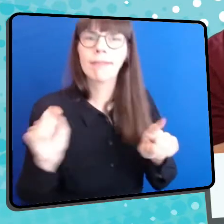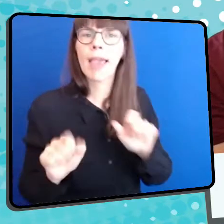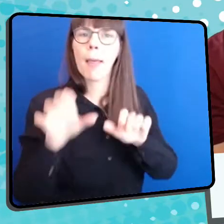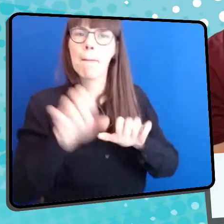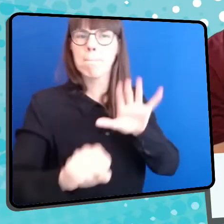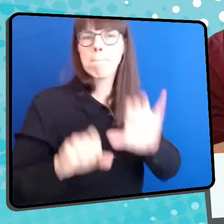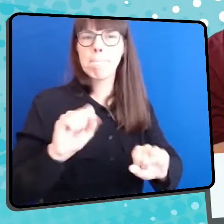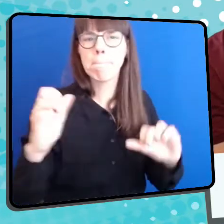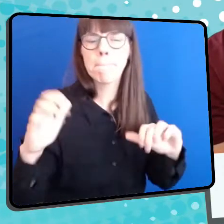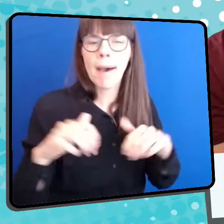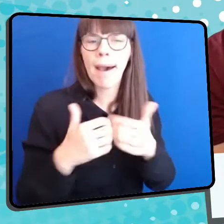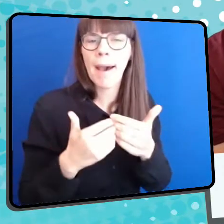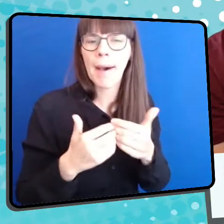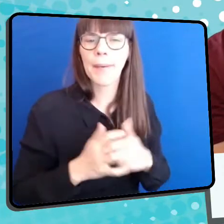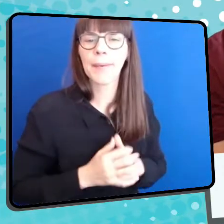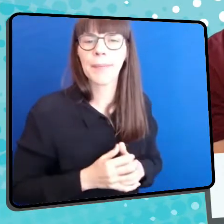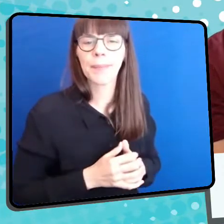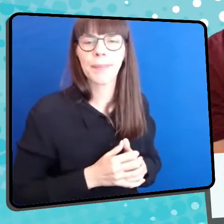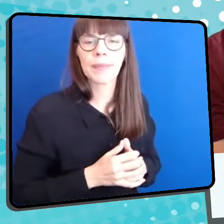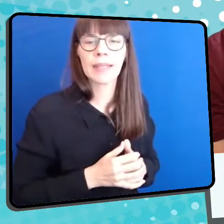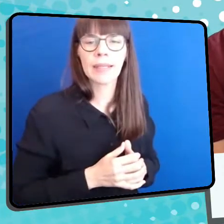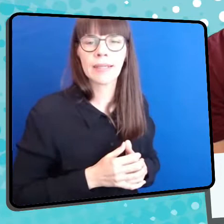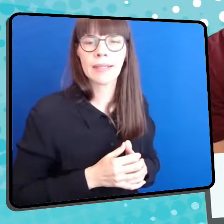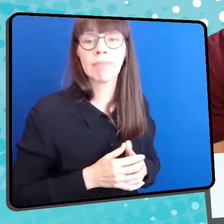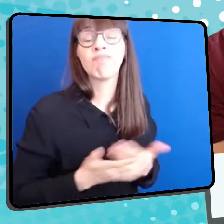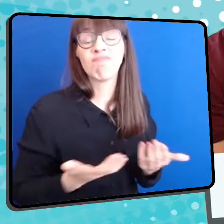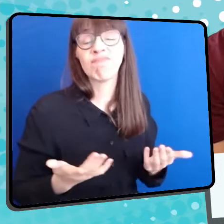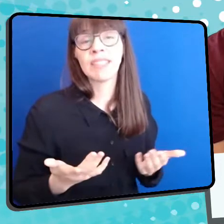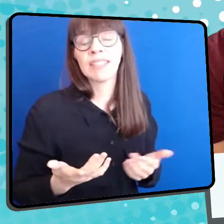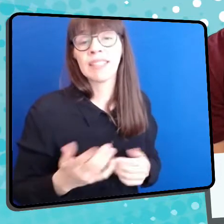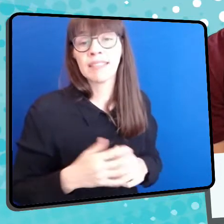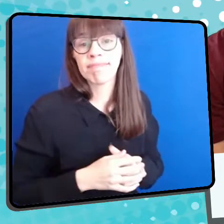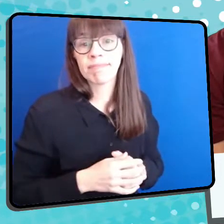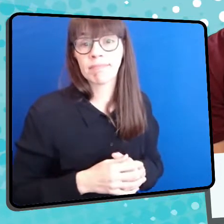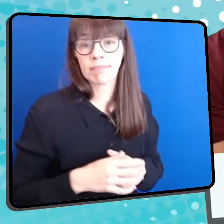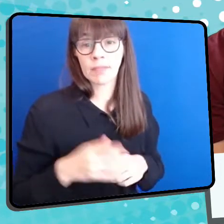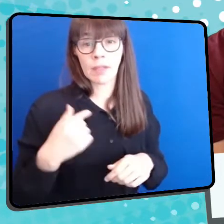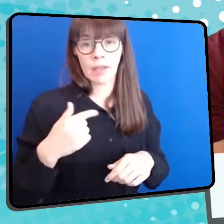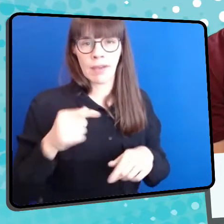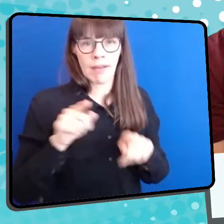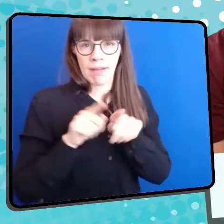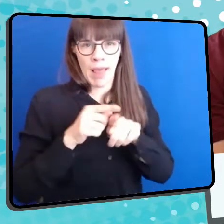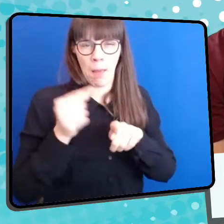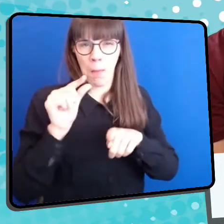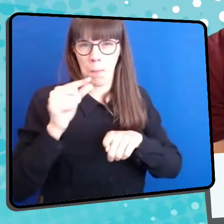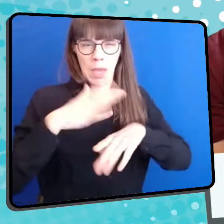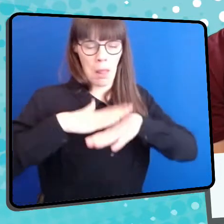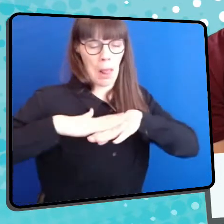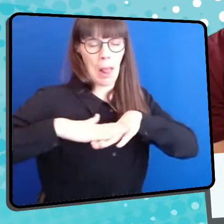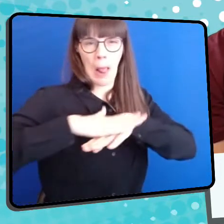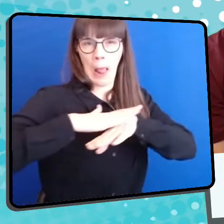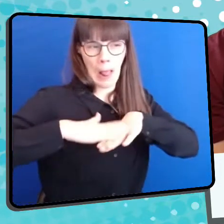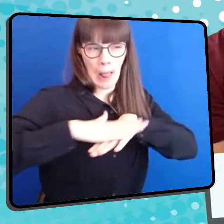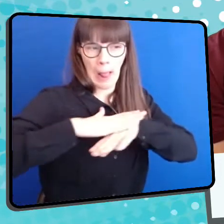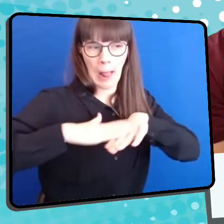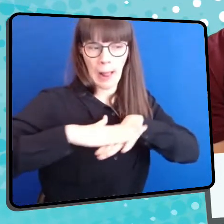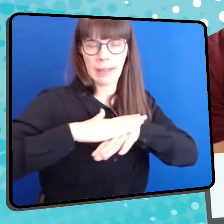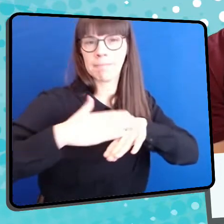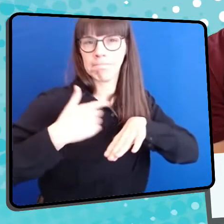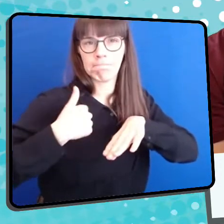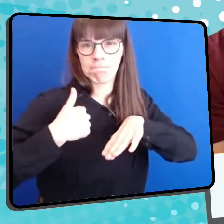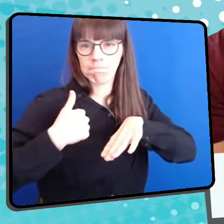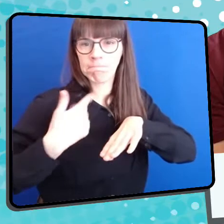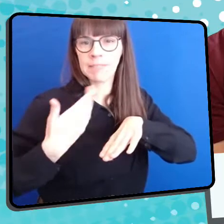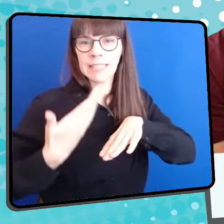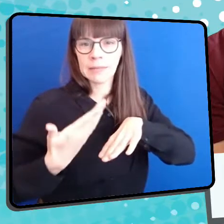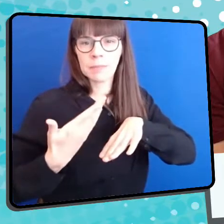Fabulous. It does do a lot of different things. Like even I've barely scratched the surface of it. I tend to go for like the same part of it and not use some of the